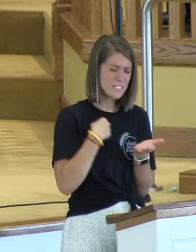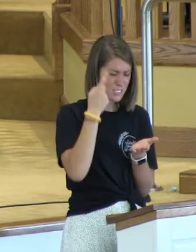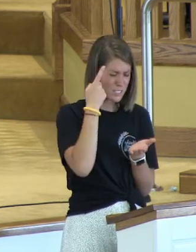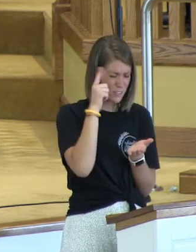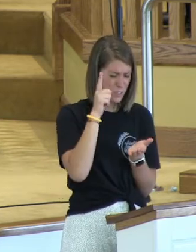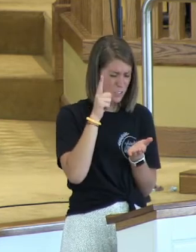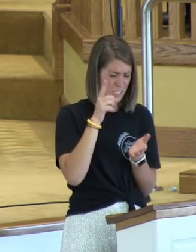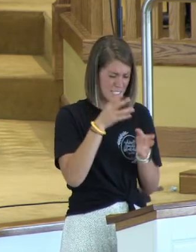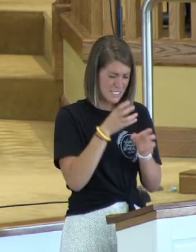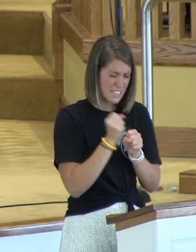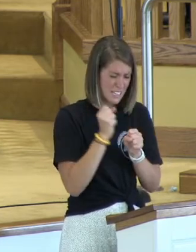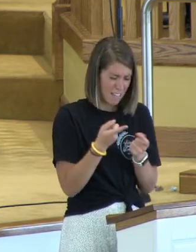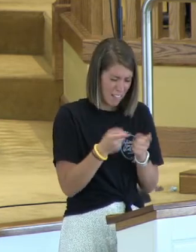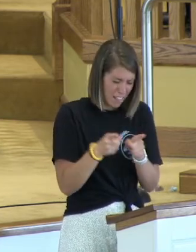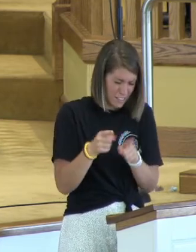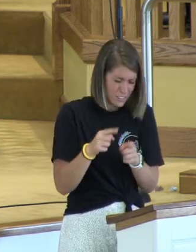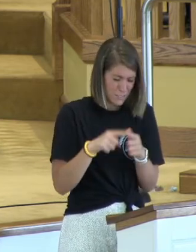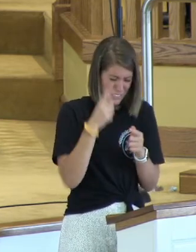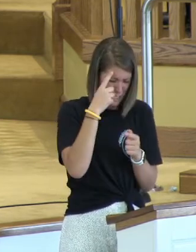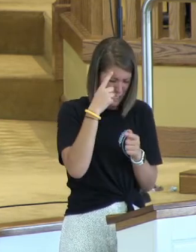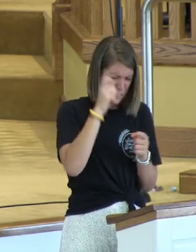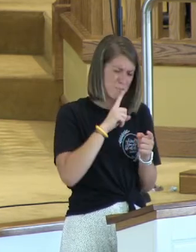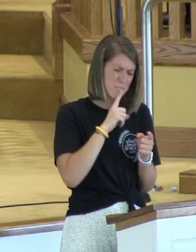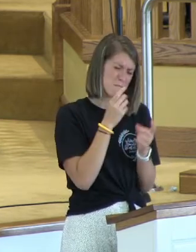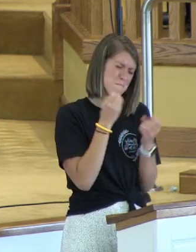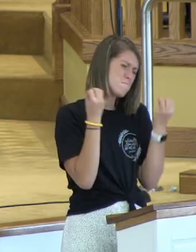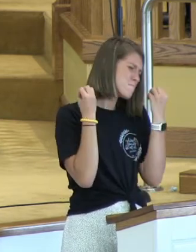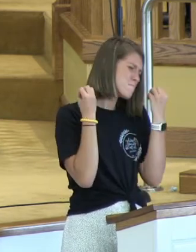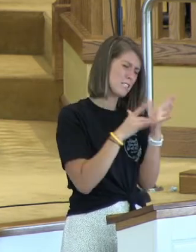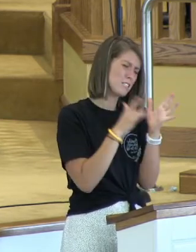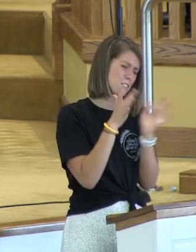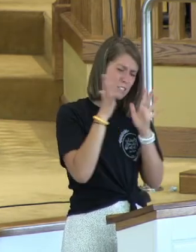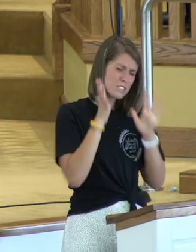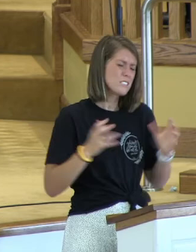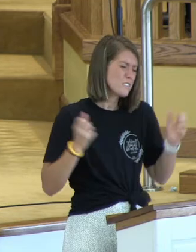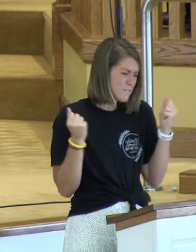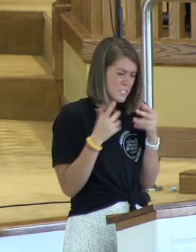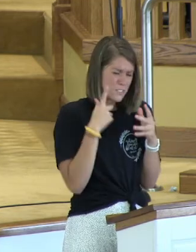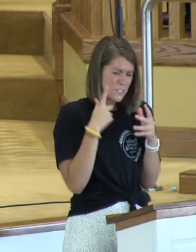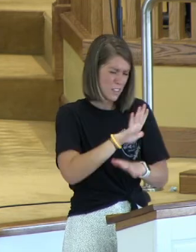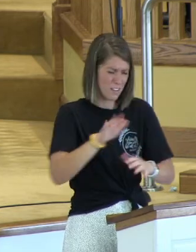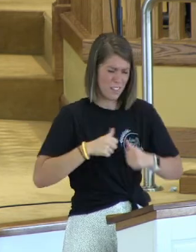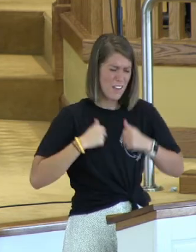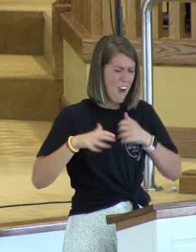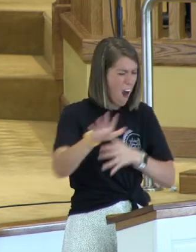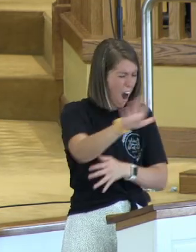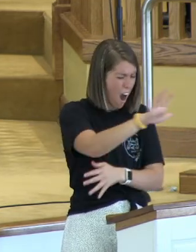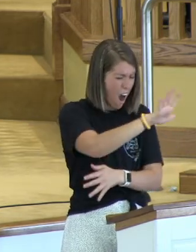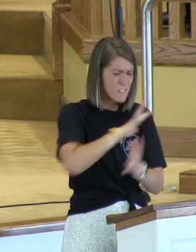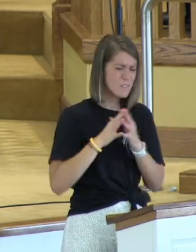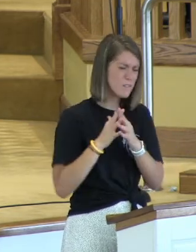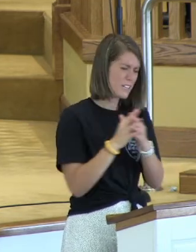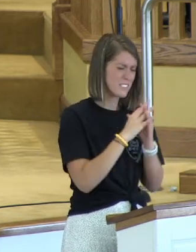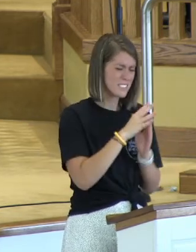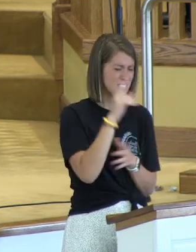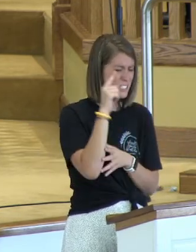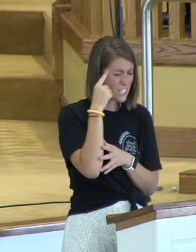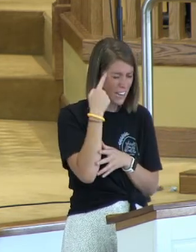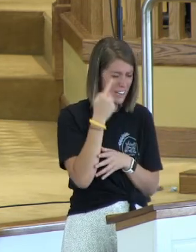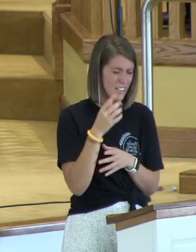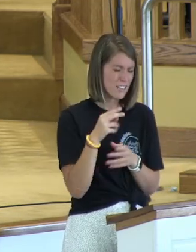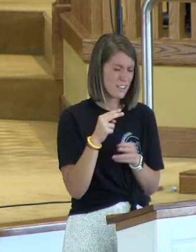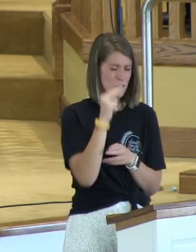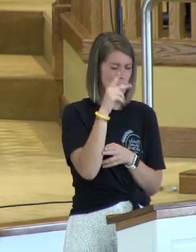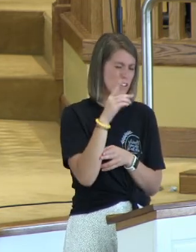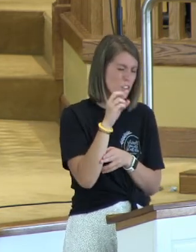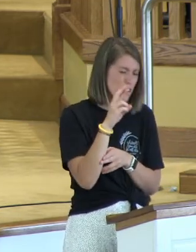to make us think about it, because Lord, there's Christians underground in Iran right now, fearing for their lives, China, North Korea.